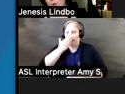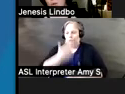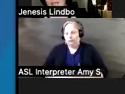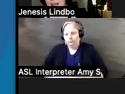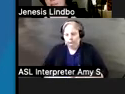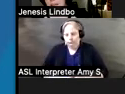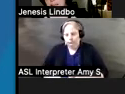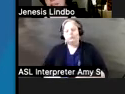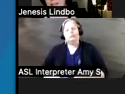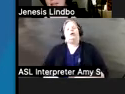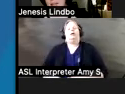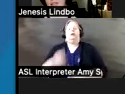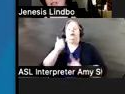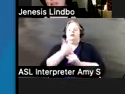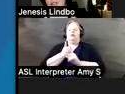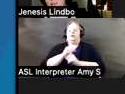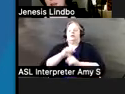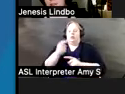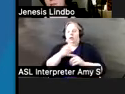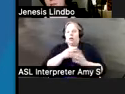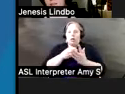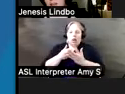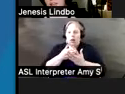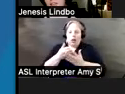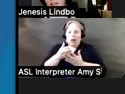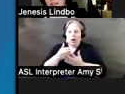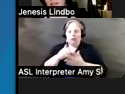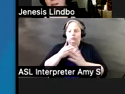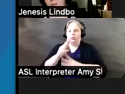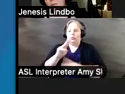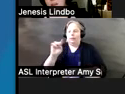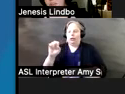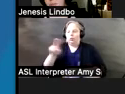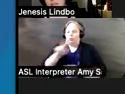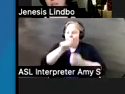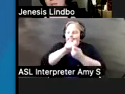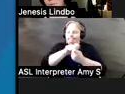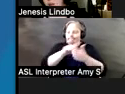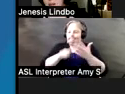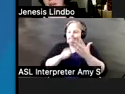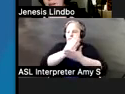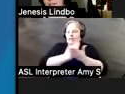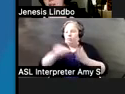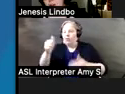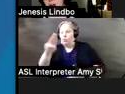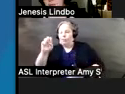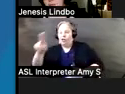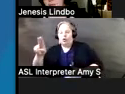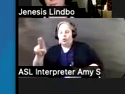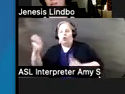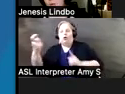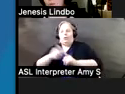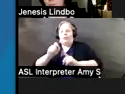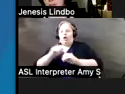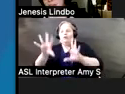can only navigate certain menus, and then with other menus, it will automatically turn off.